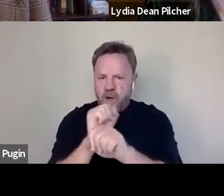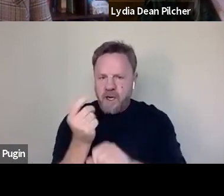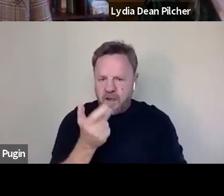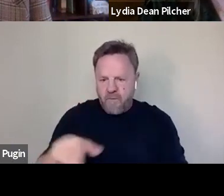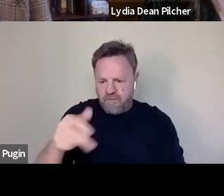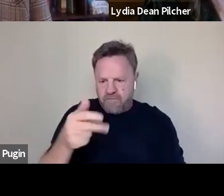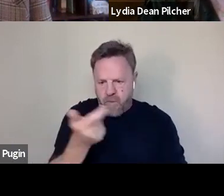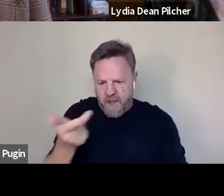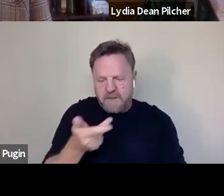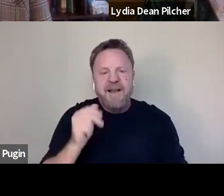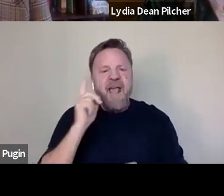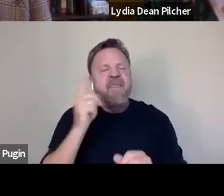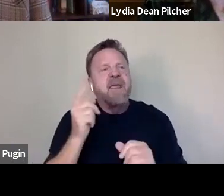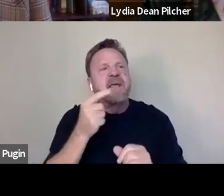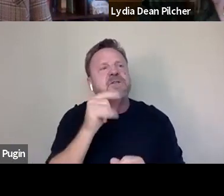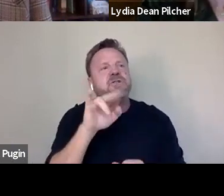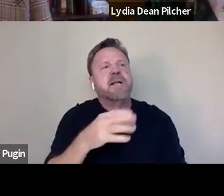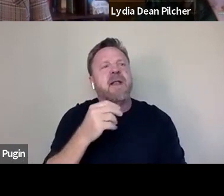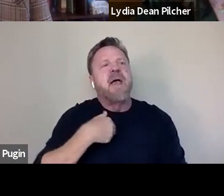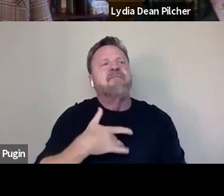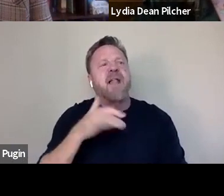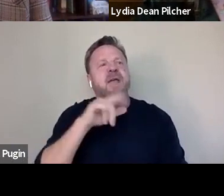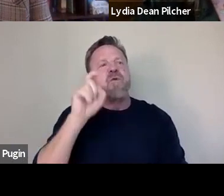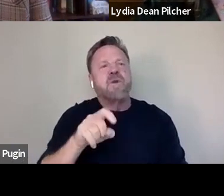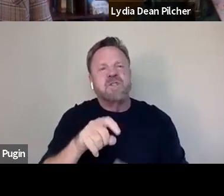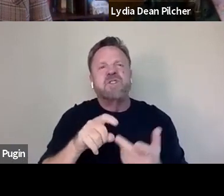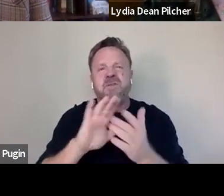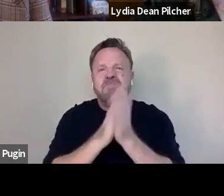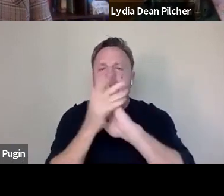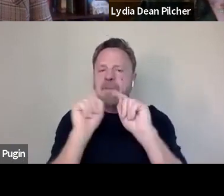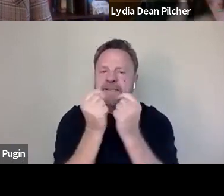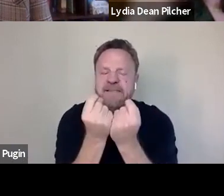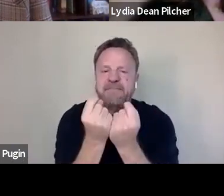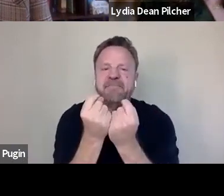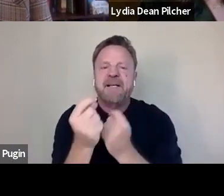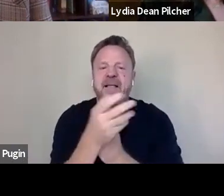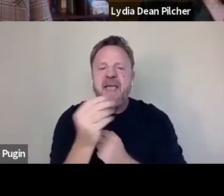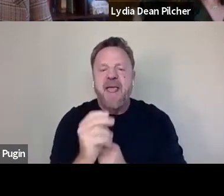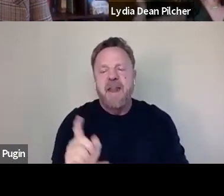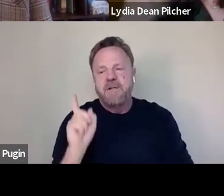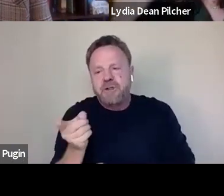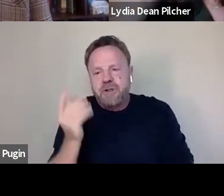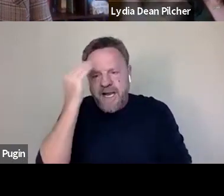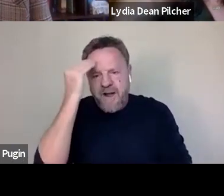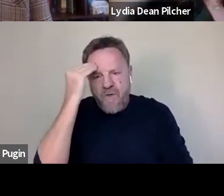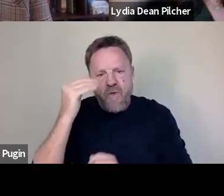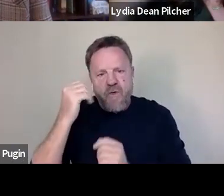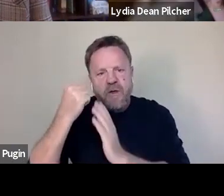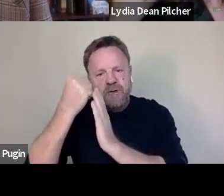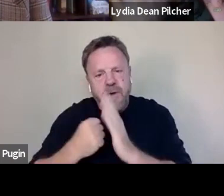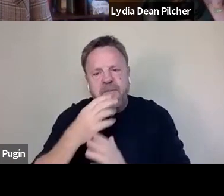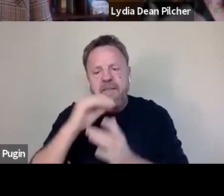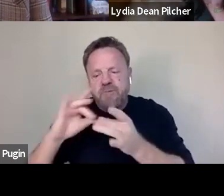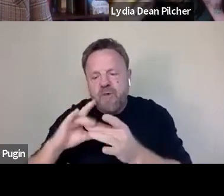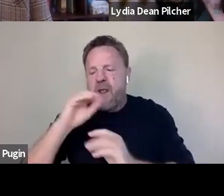point, Ginny and I just felt like we should team up on this, because she knew the script and the story and the